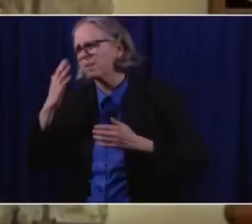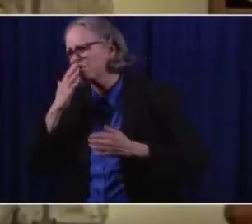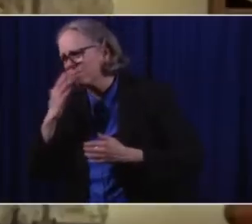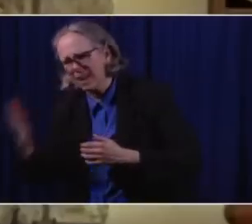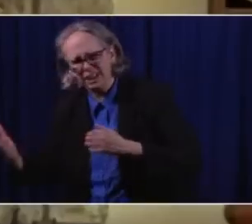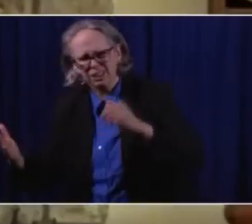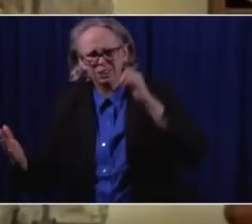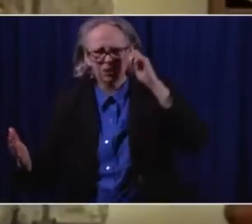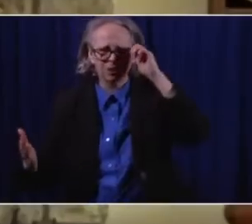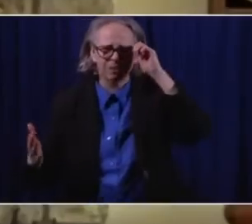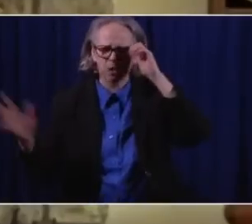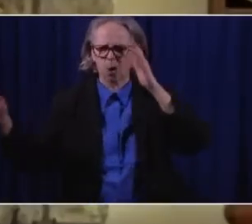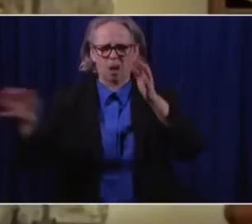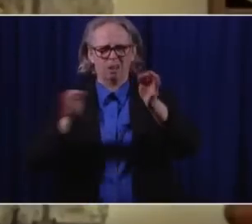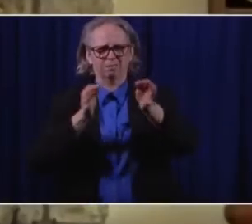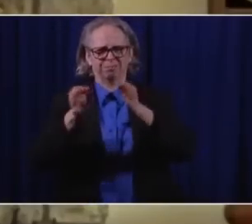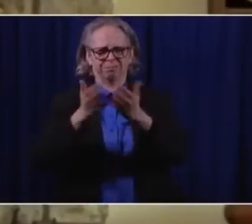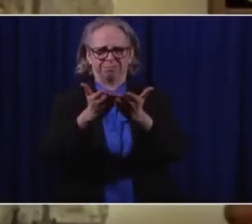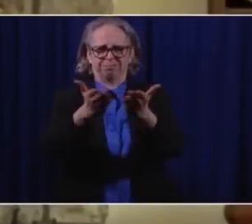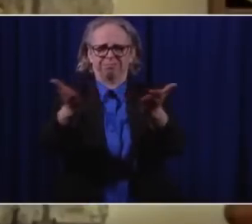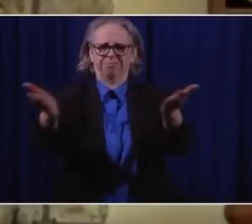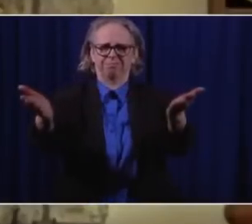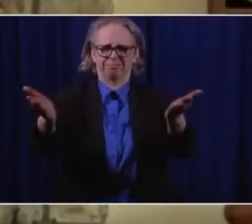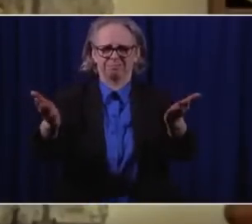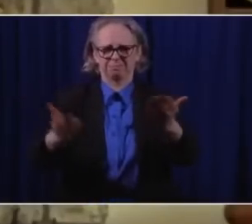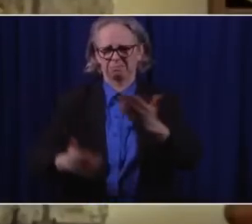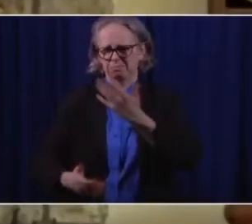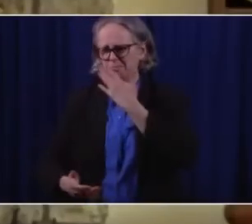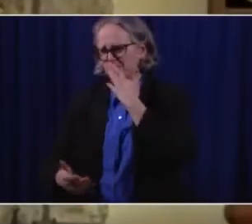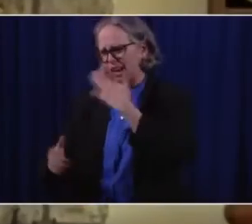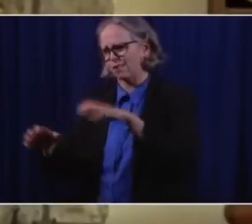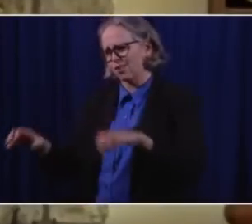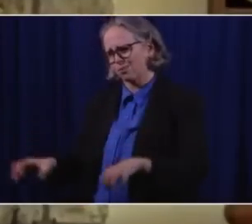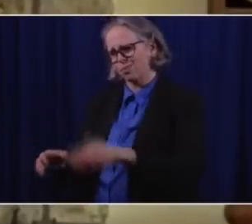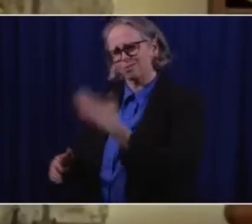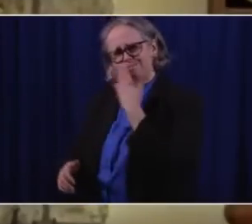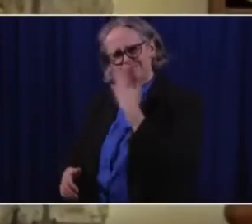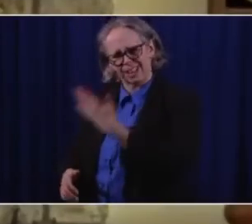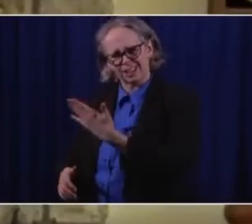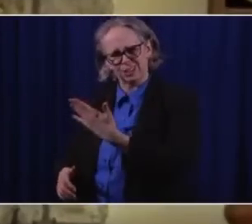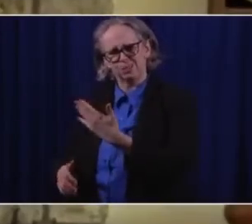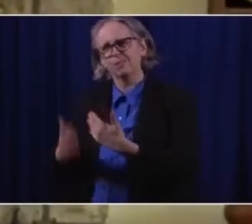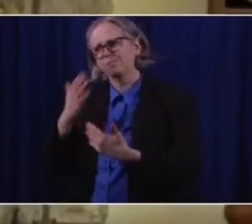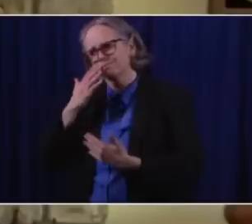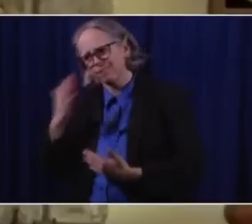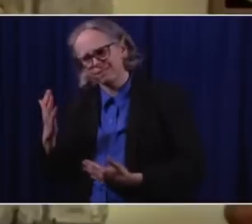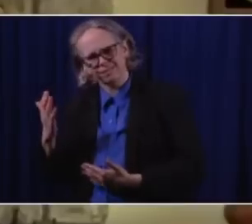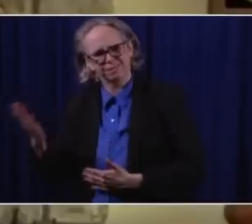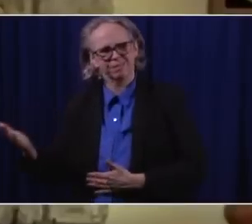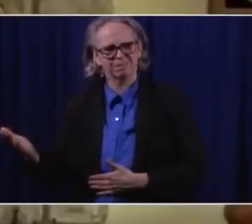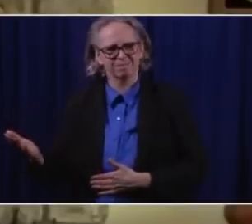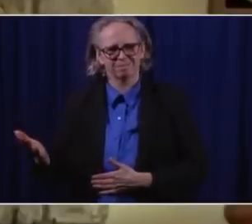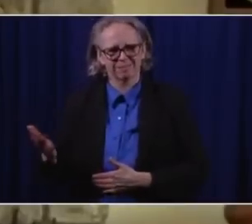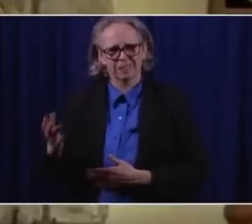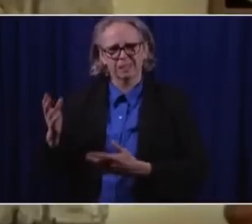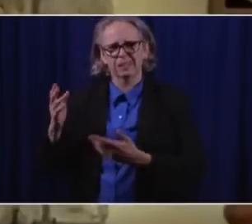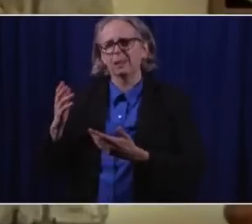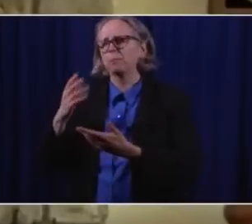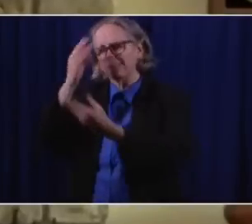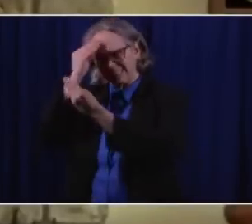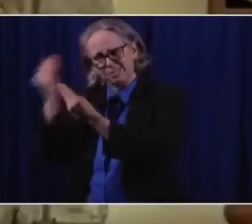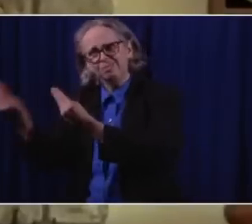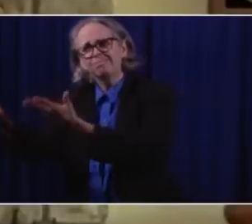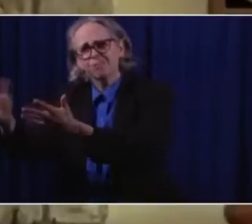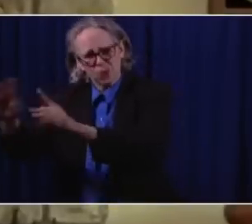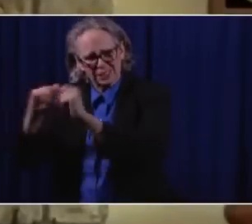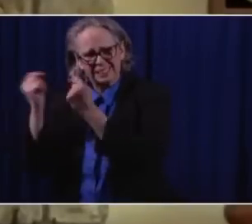much for what you do every single day. We're very grateful. Please pass that on. Thank you. Thanks for joining us today.